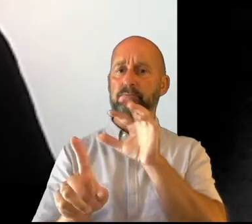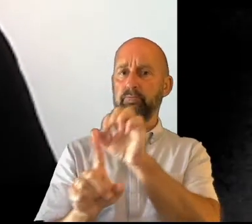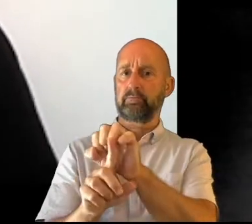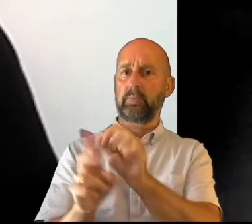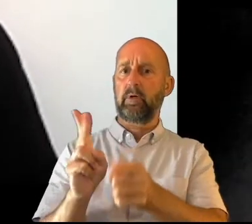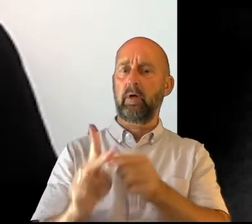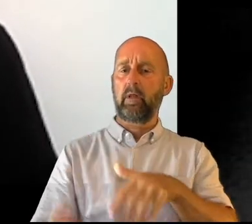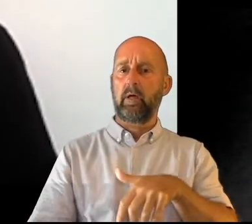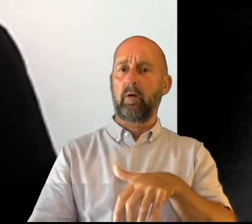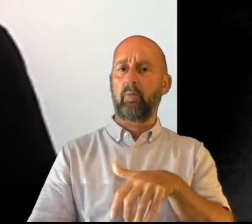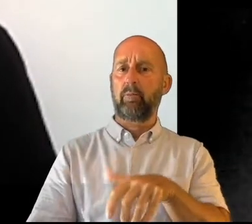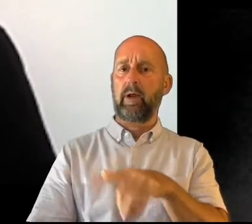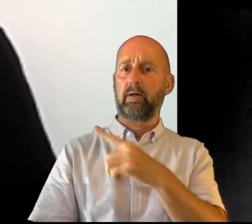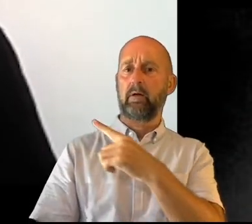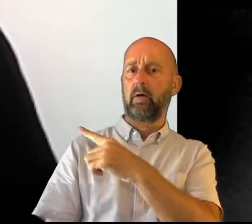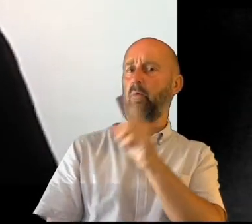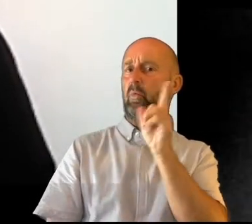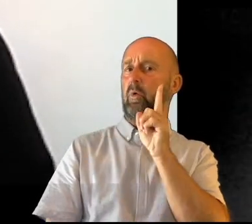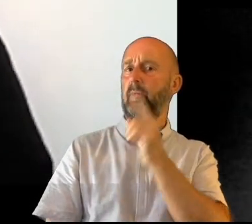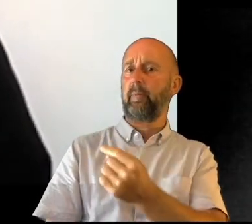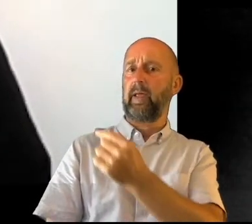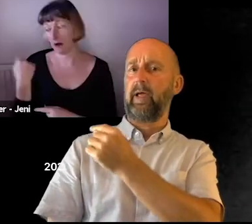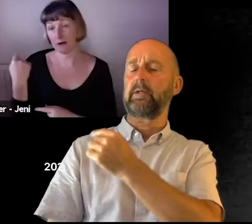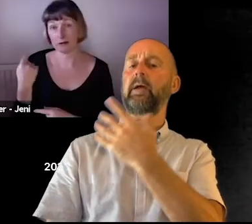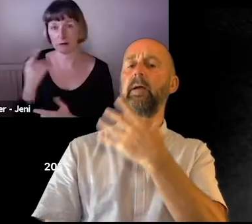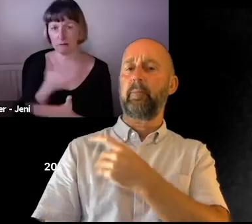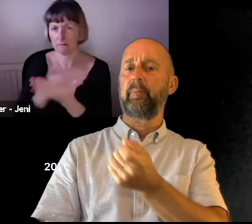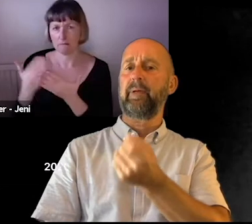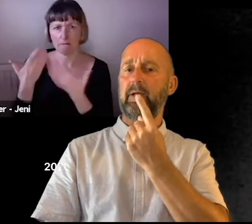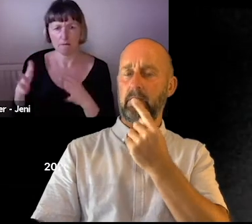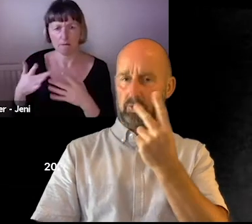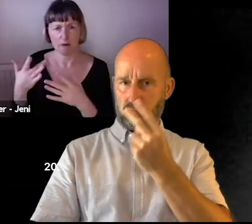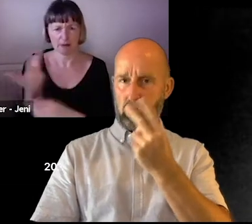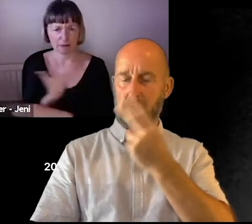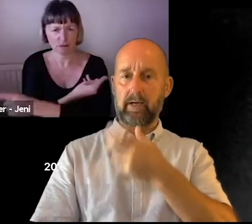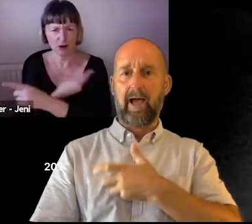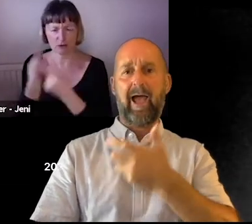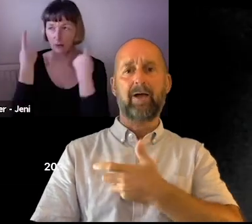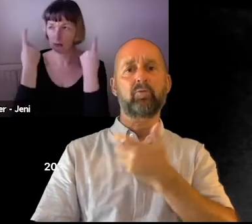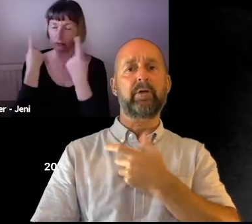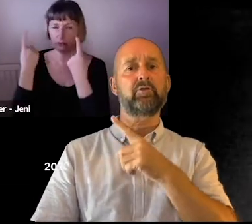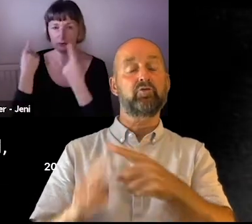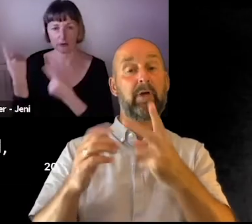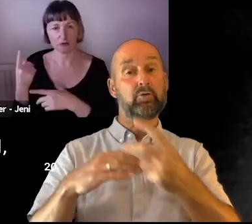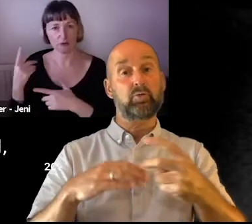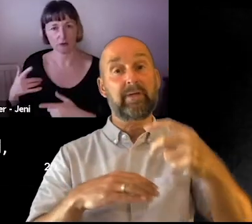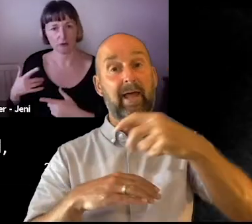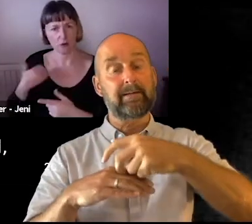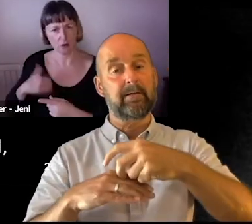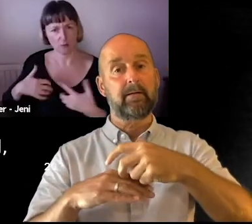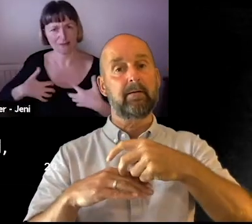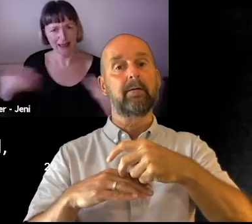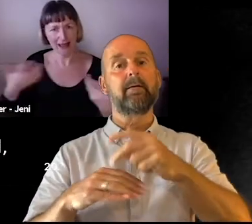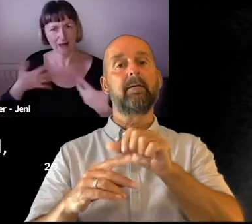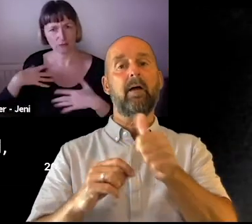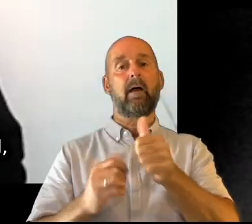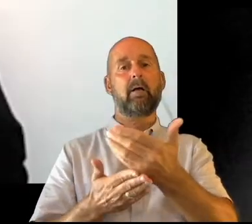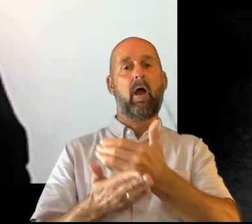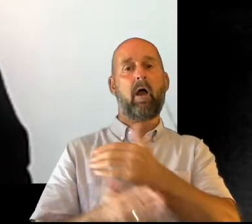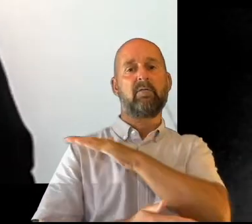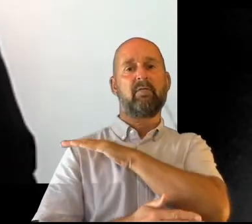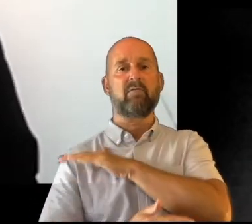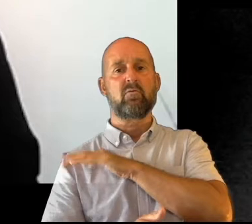disabled pregnant woman behind her who's clearly been drugged. The woman, angry, tries to stand, but is forced down by a nearby guard.